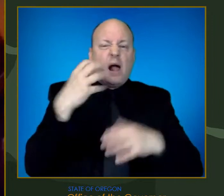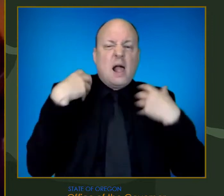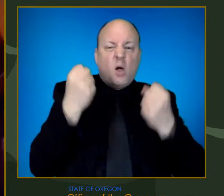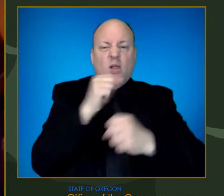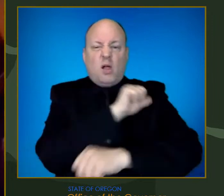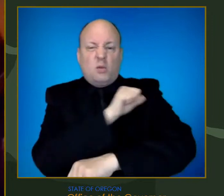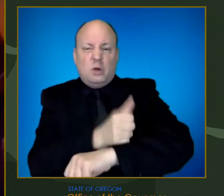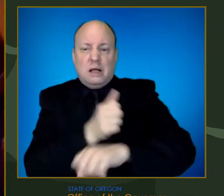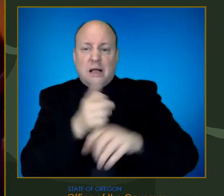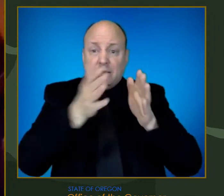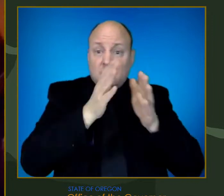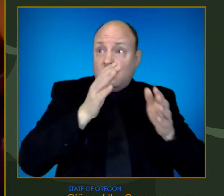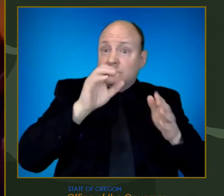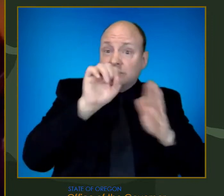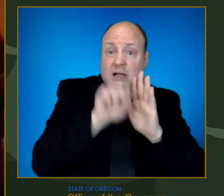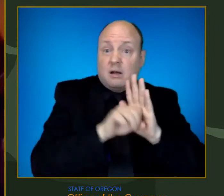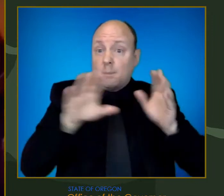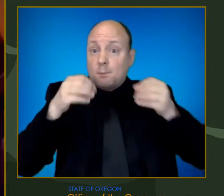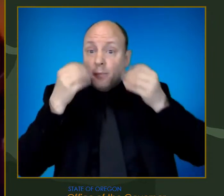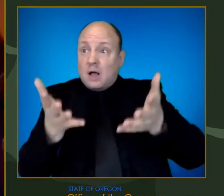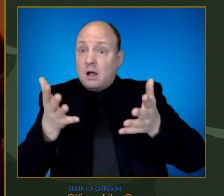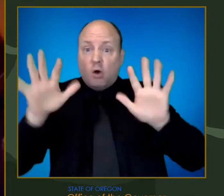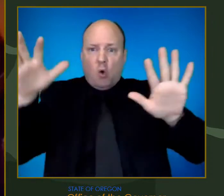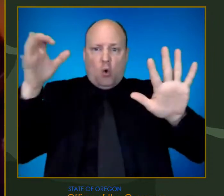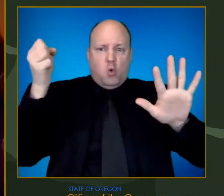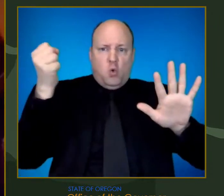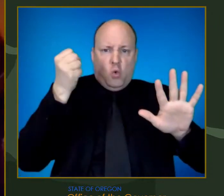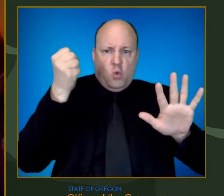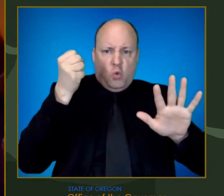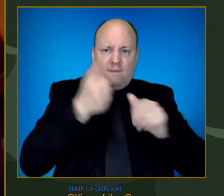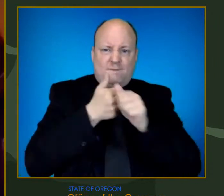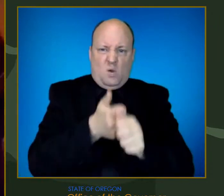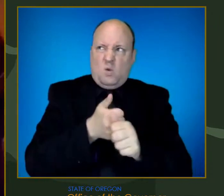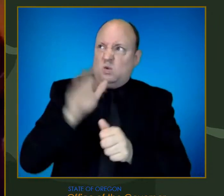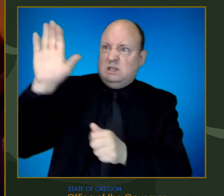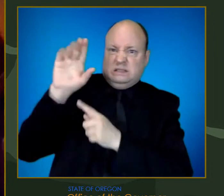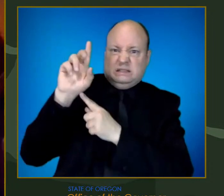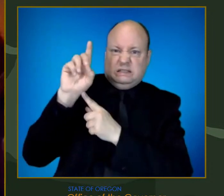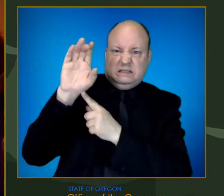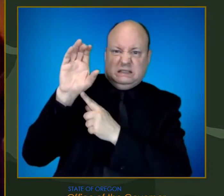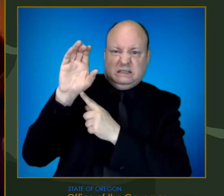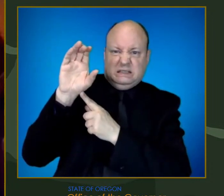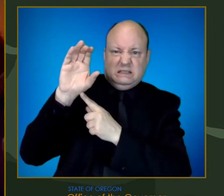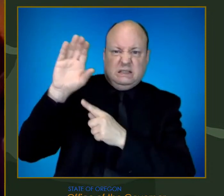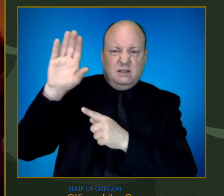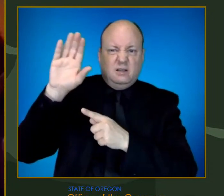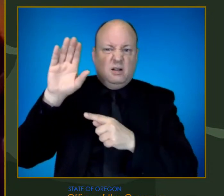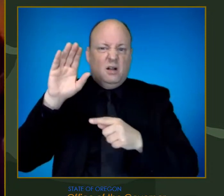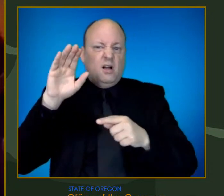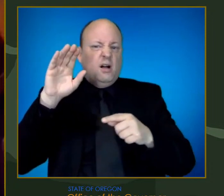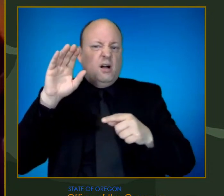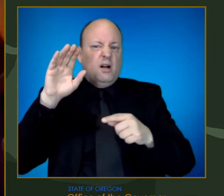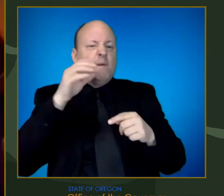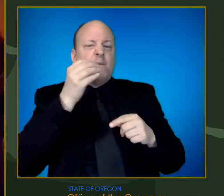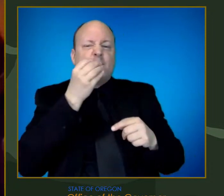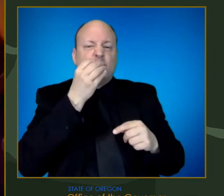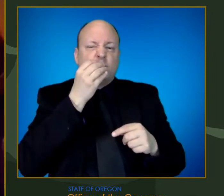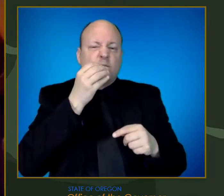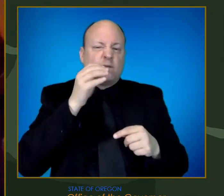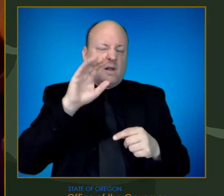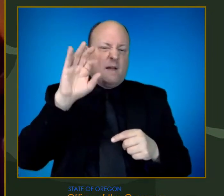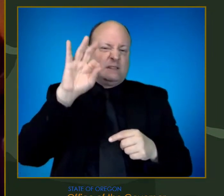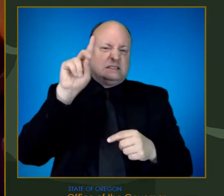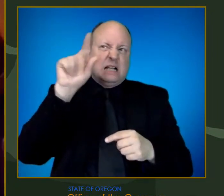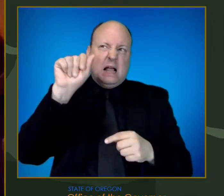an announcement from the CDC and the US Food and Drug Administration. The recommendation was made pending reviews by both